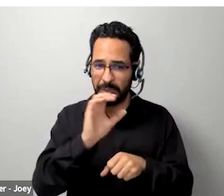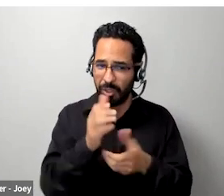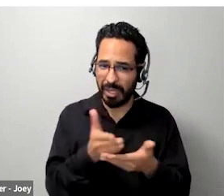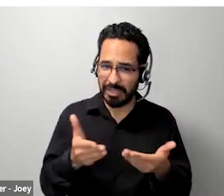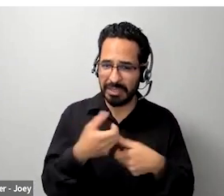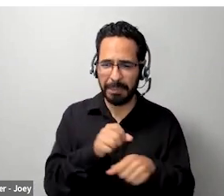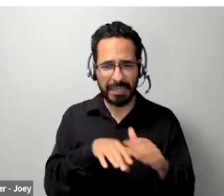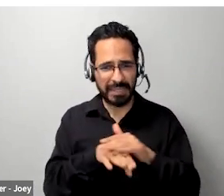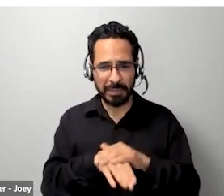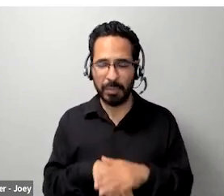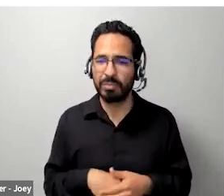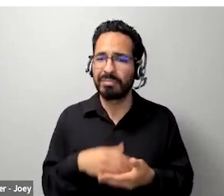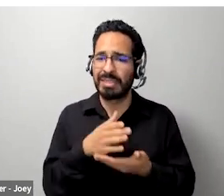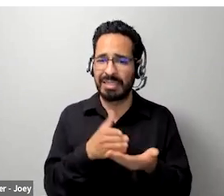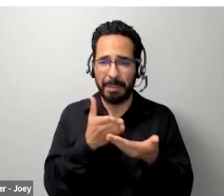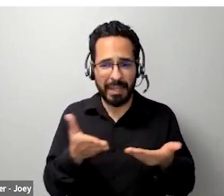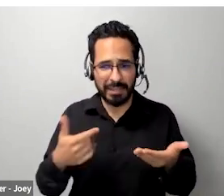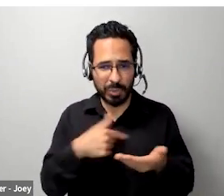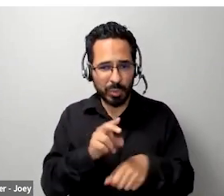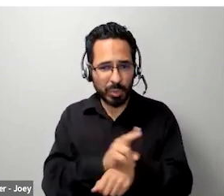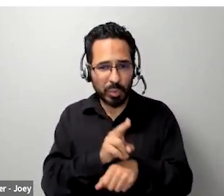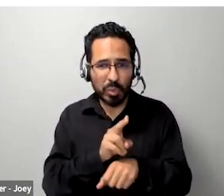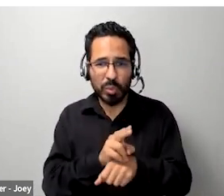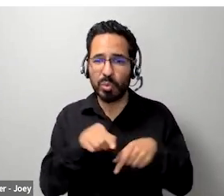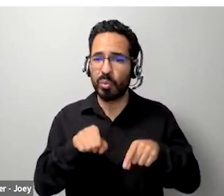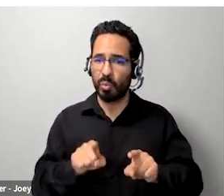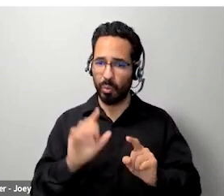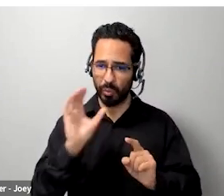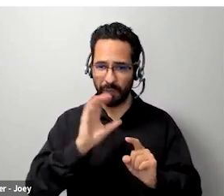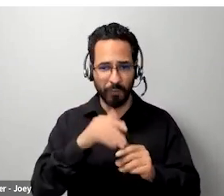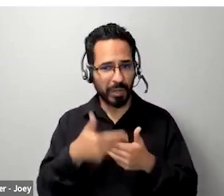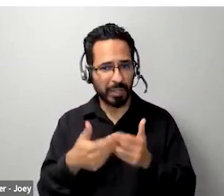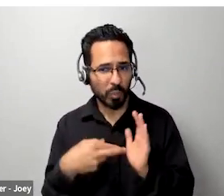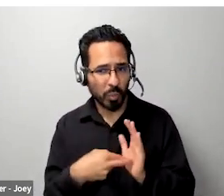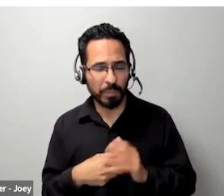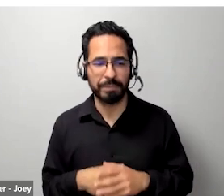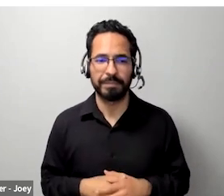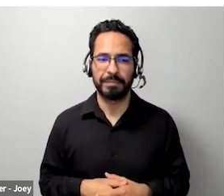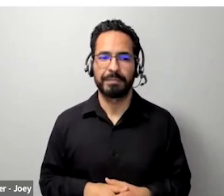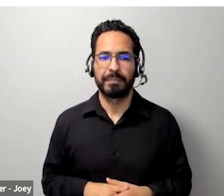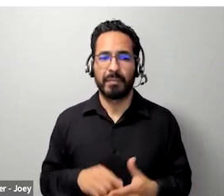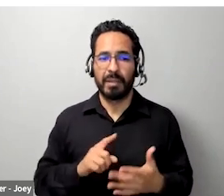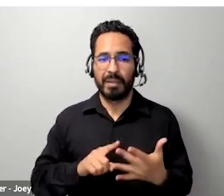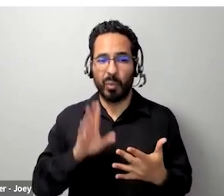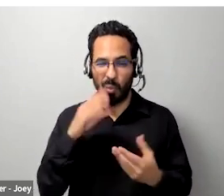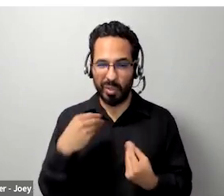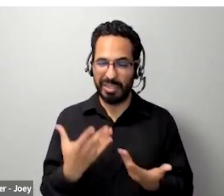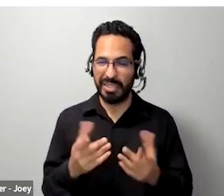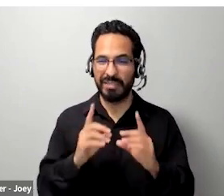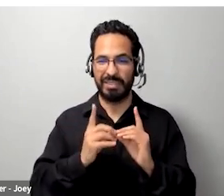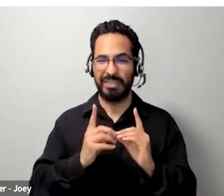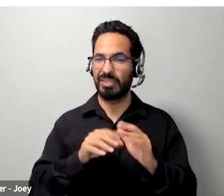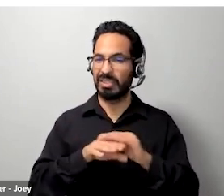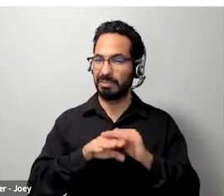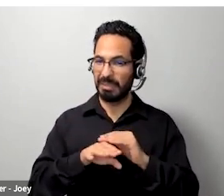accessible. What are some assets that we use while we're looking for our next role? We're going to give some digital accessibility tips